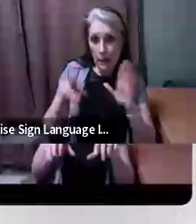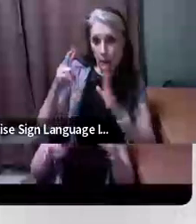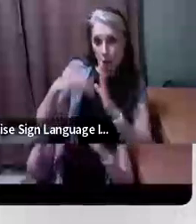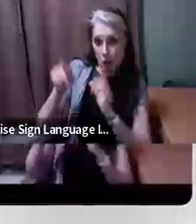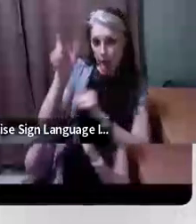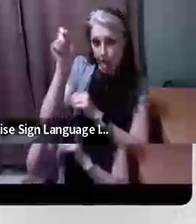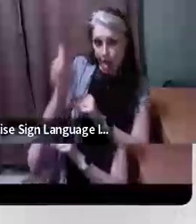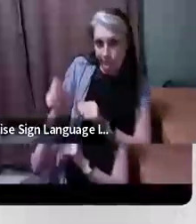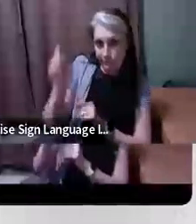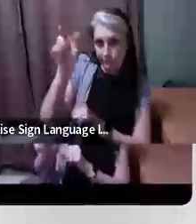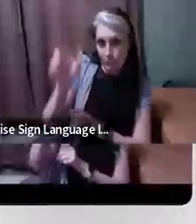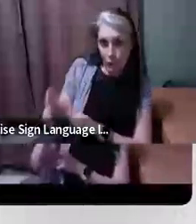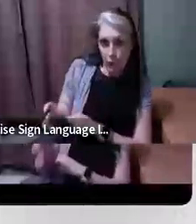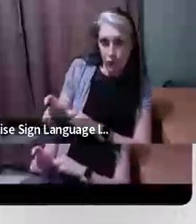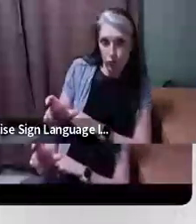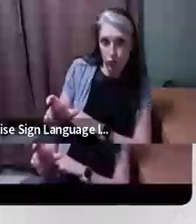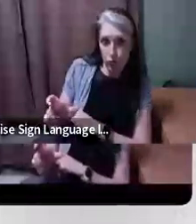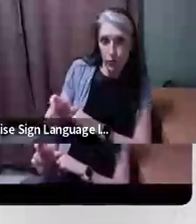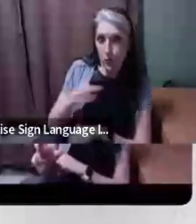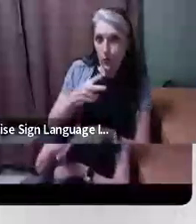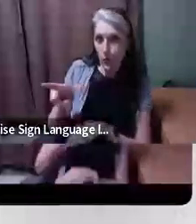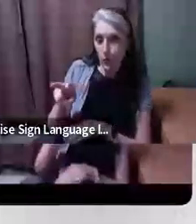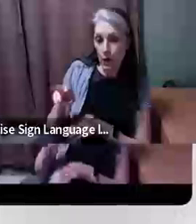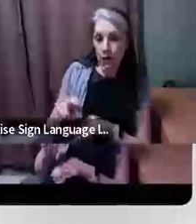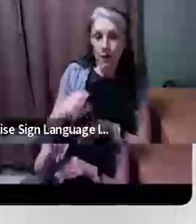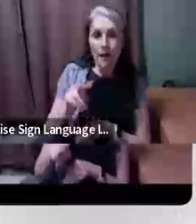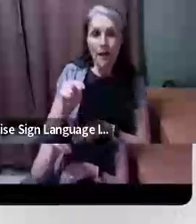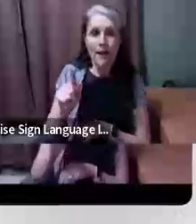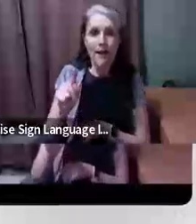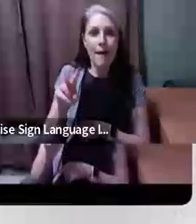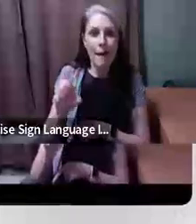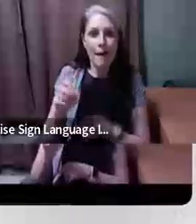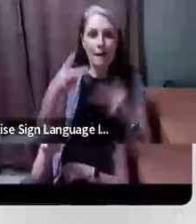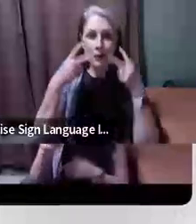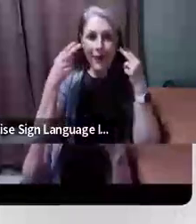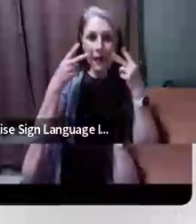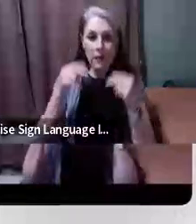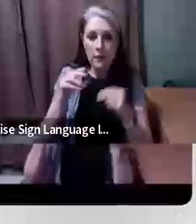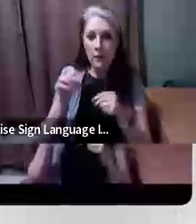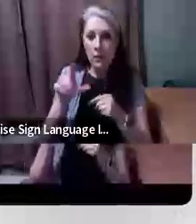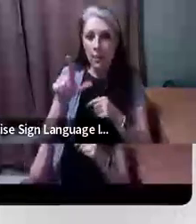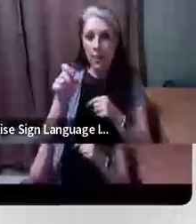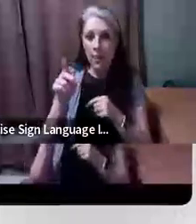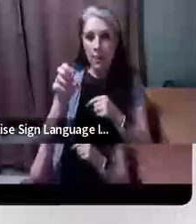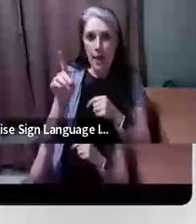I love this website, nativeland.ca. Oops, sent that to the wrong person.